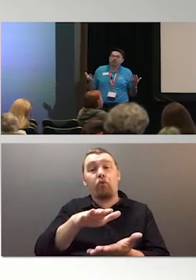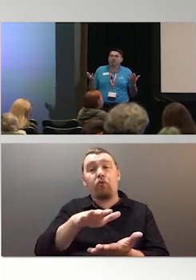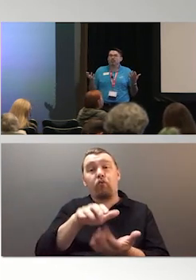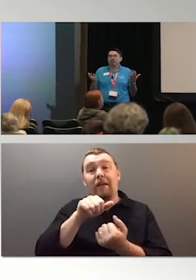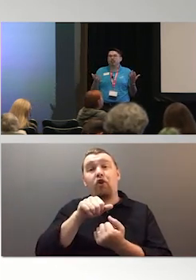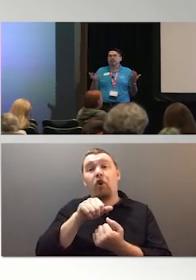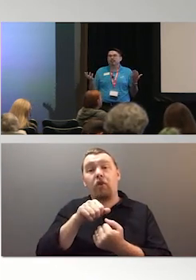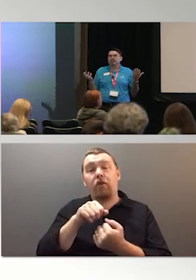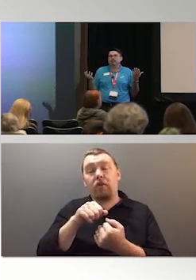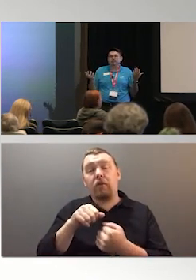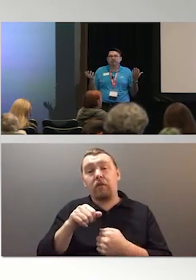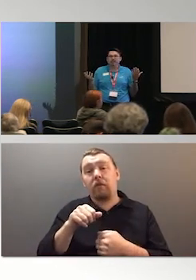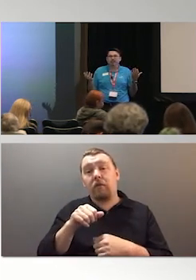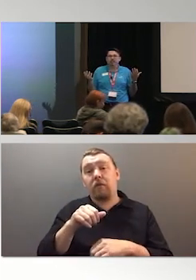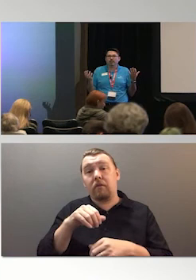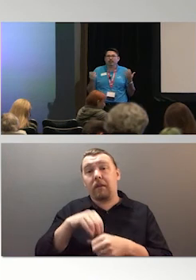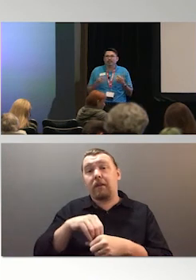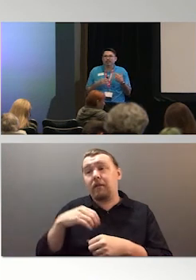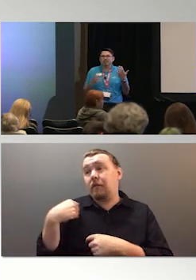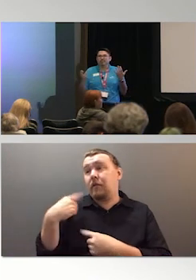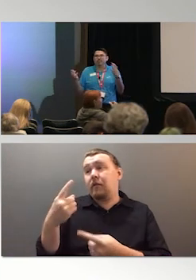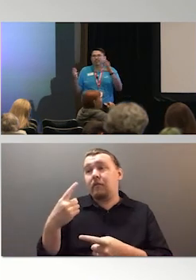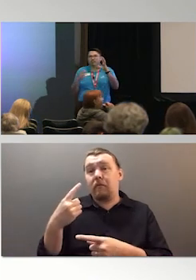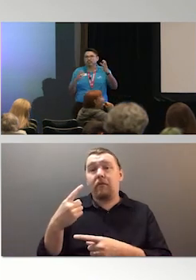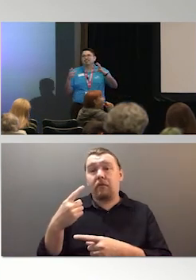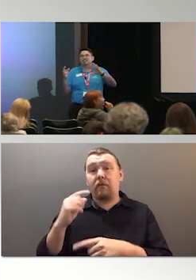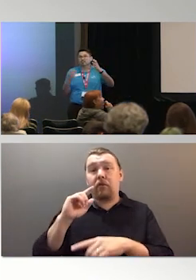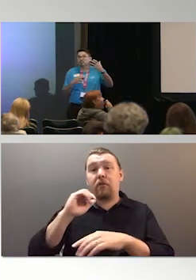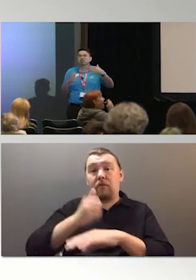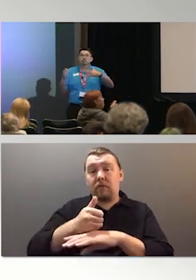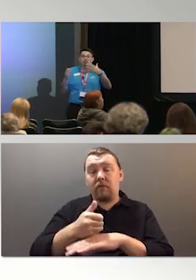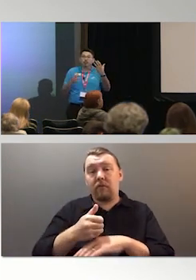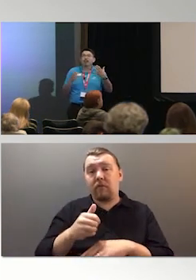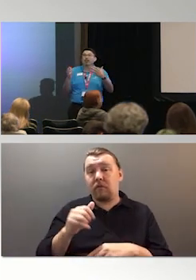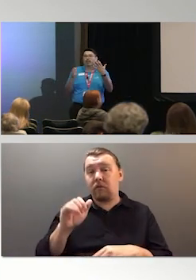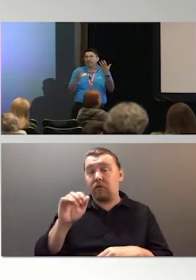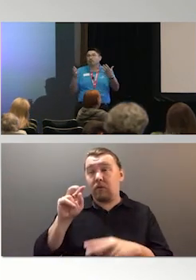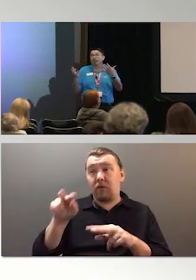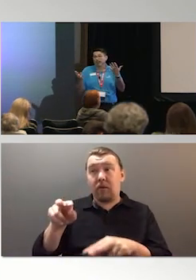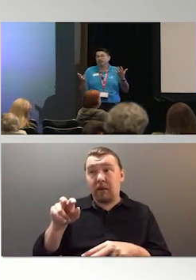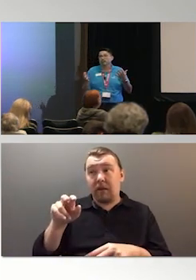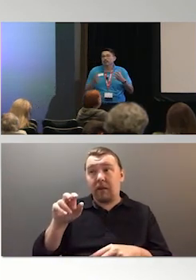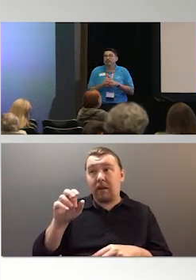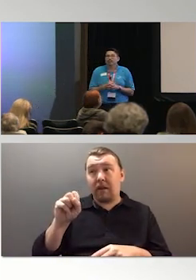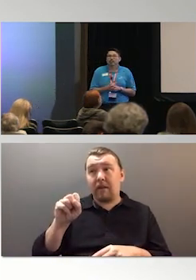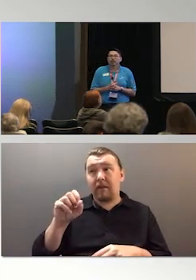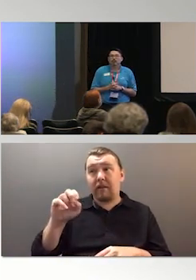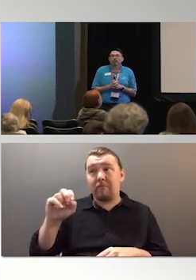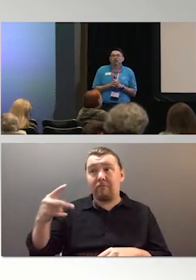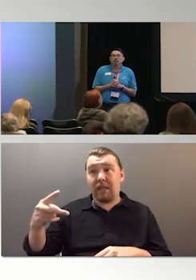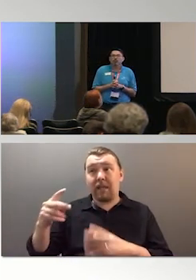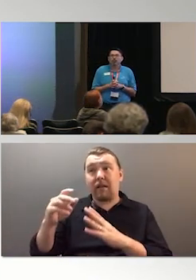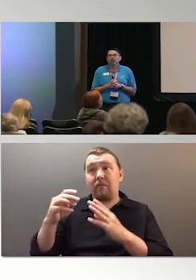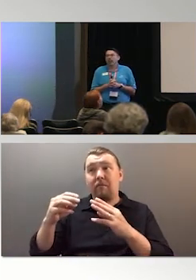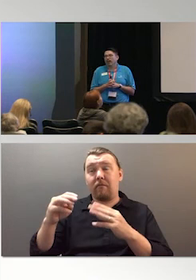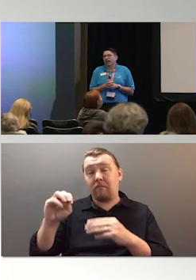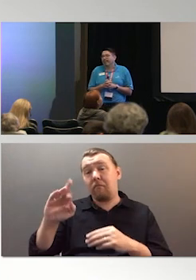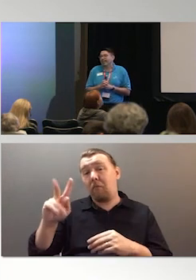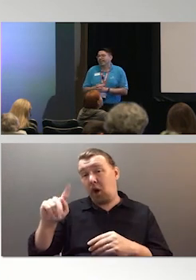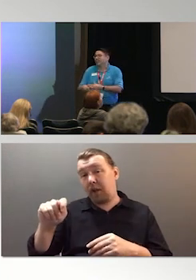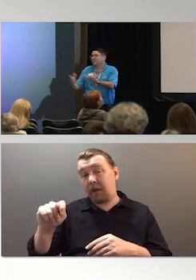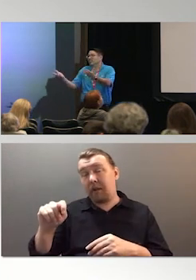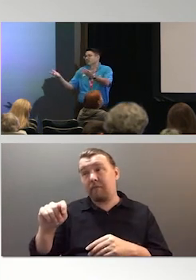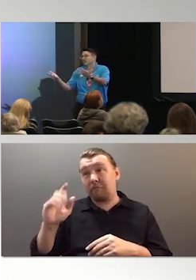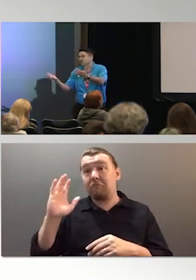Which is, if you look at the stock market and the S&P 500, that's about right. So I